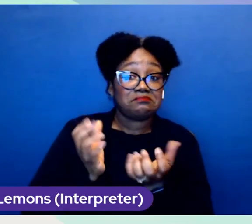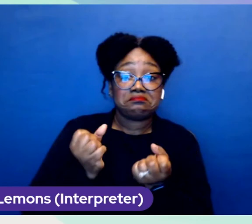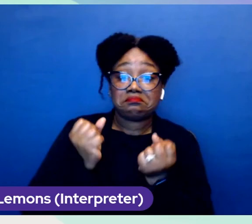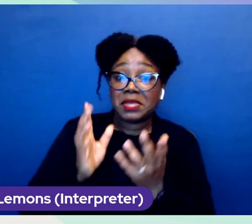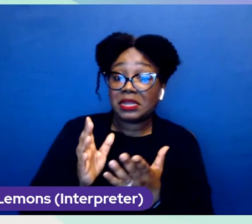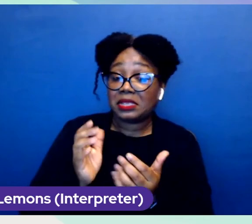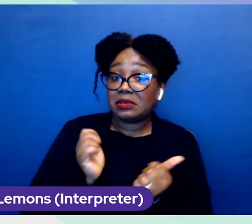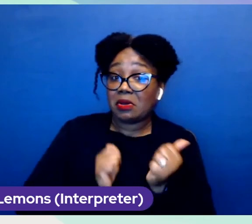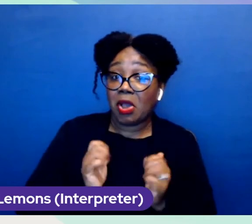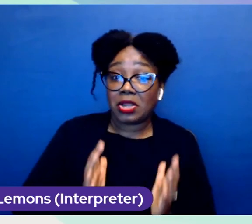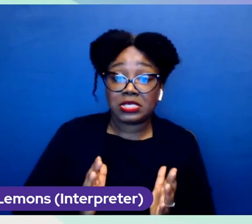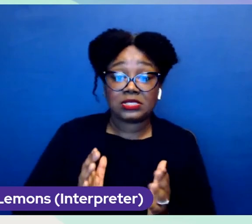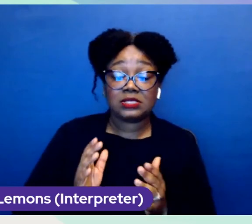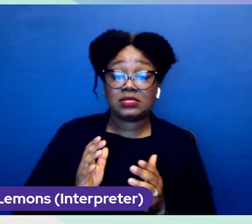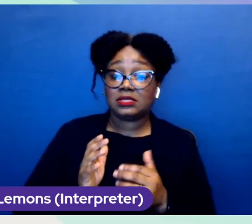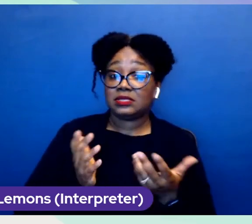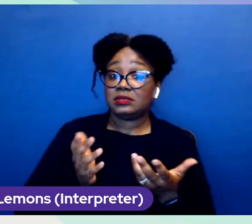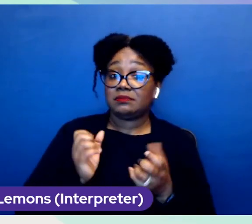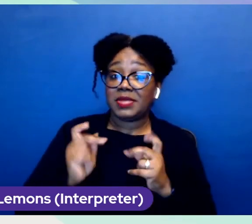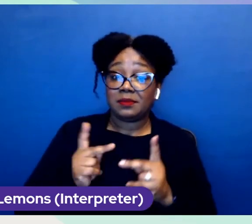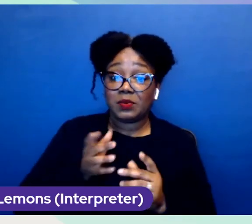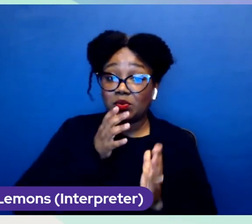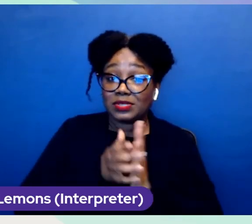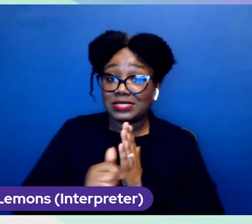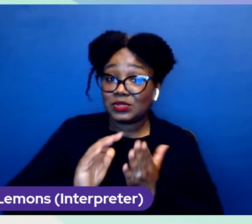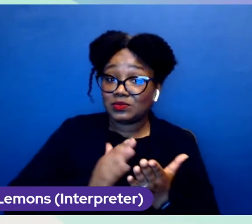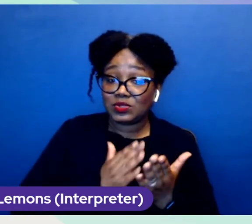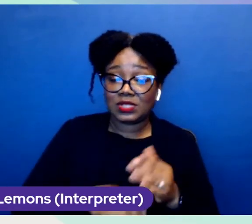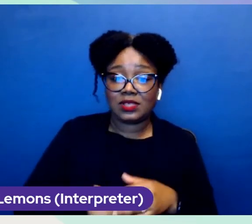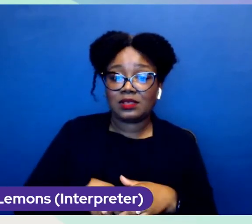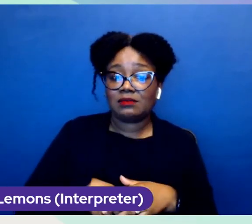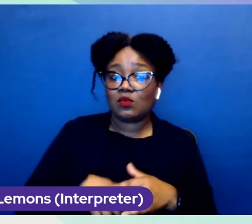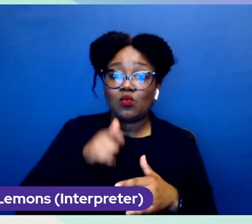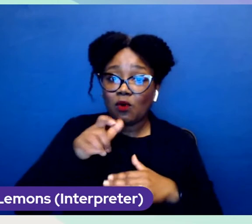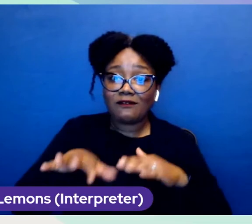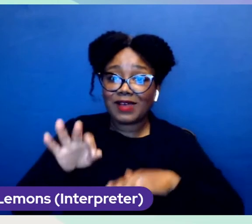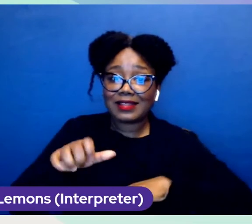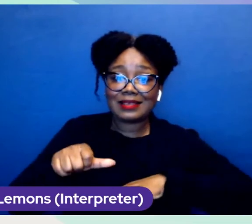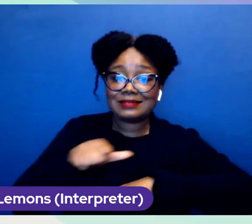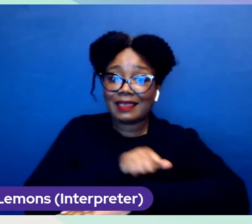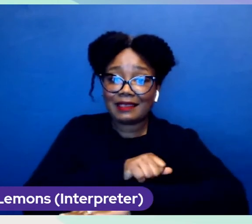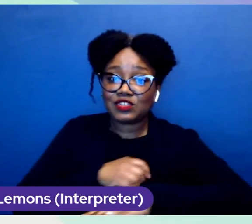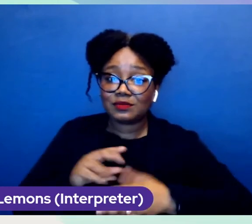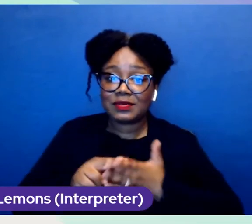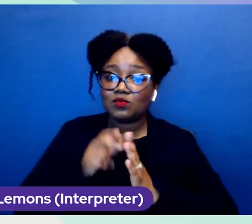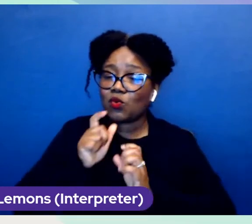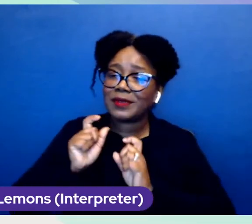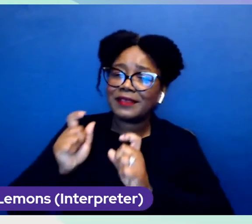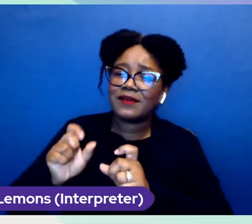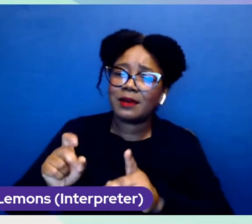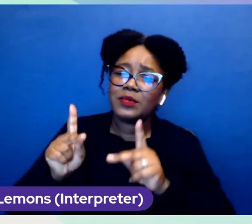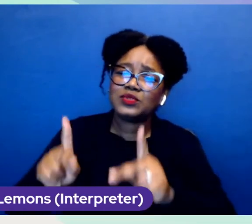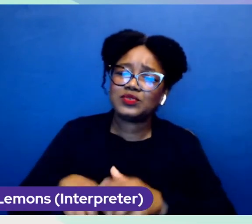know, find a stage or find an audience to perform to. But artists have so much in their minds. There's so many projects